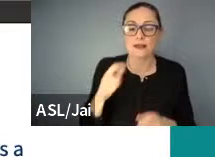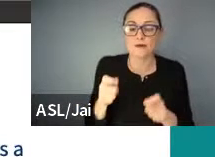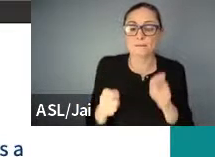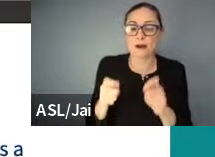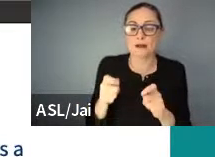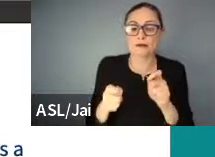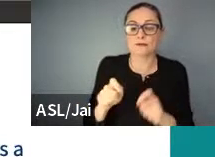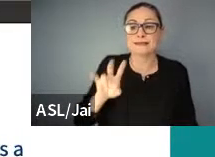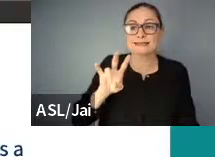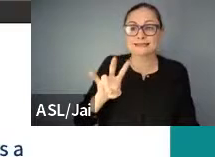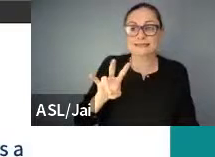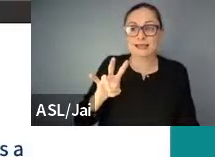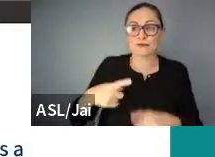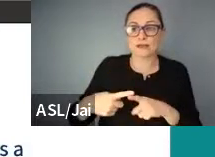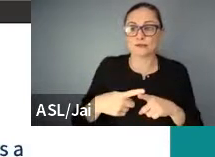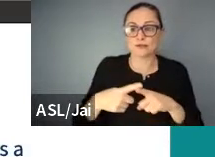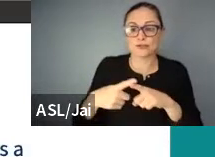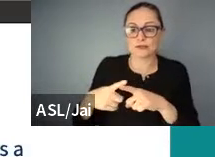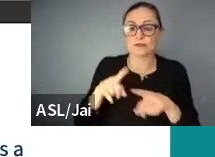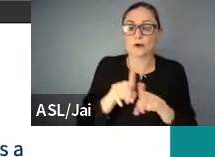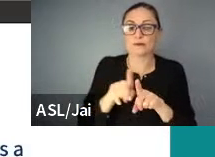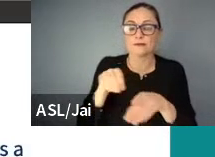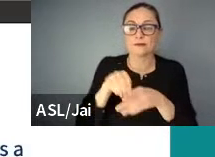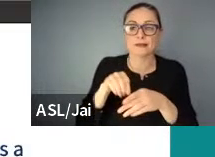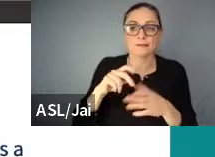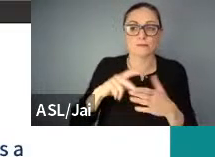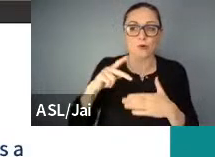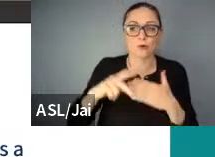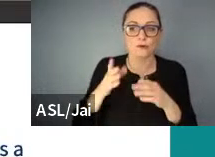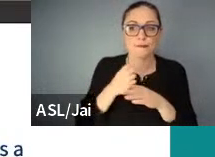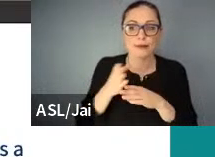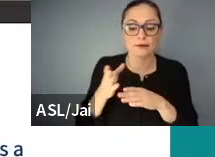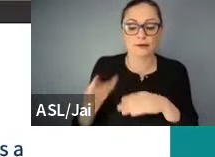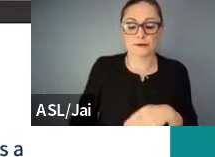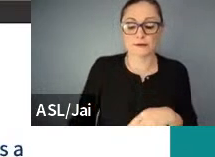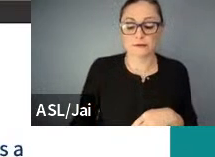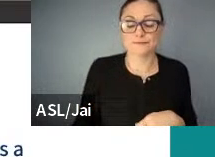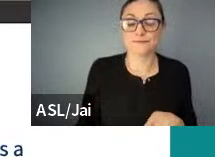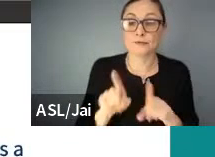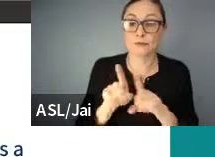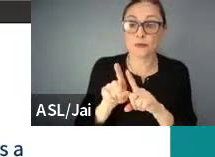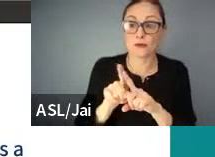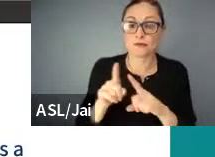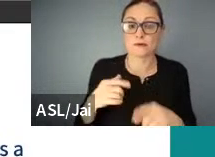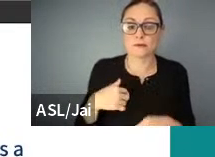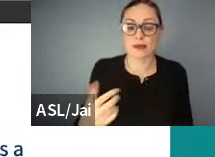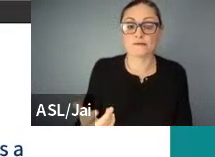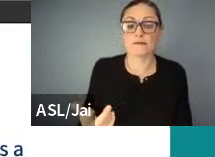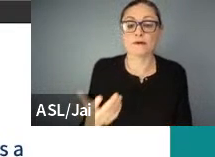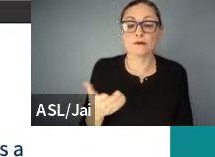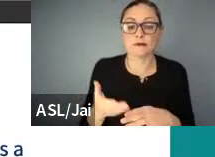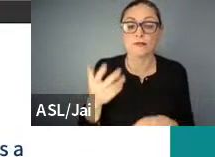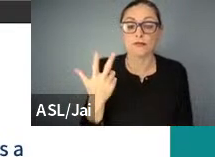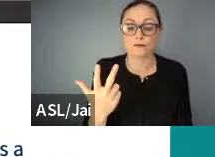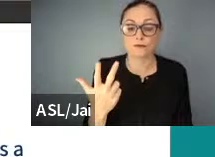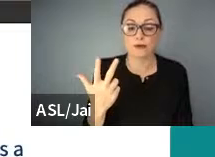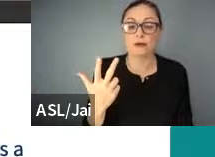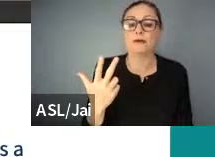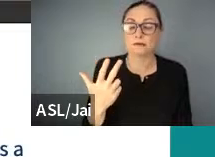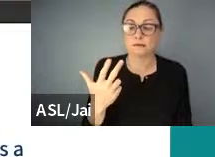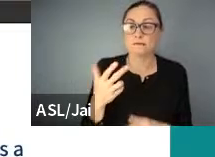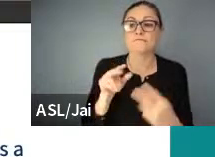7 interchanges in the program area. We also will include 3 through lanes in each